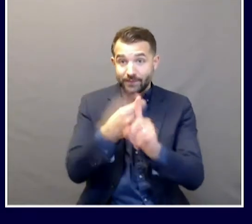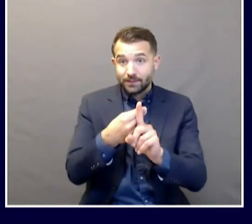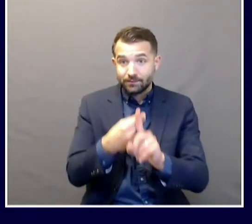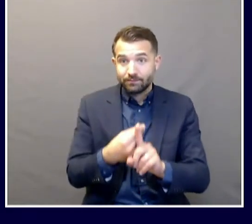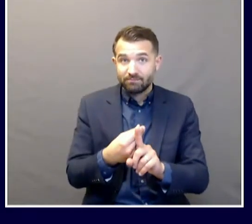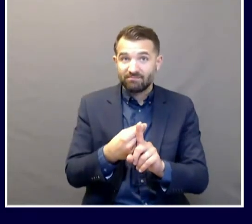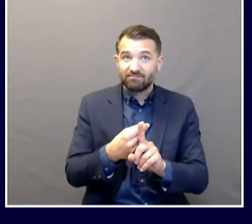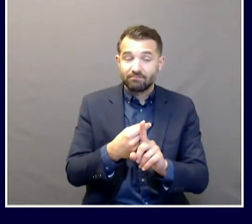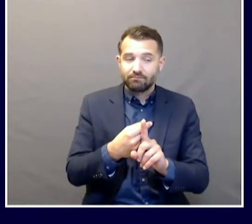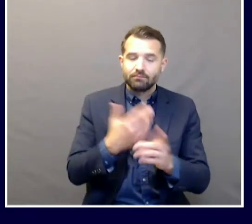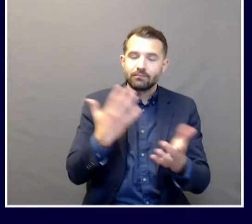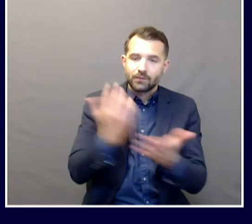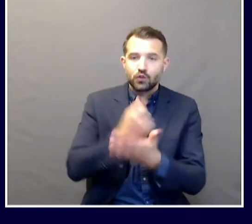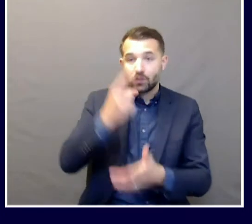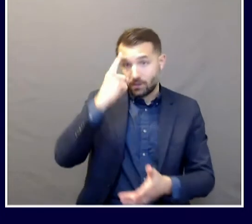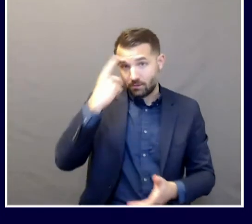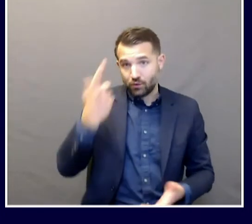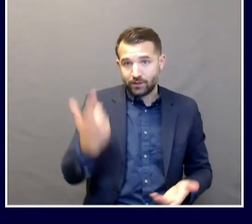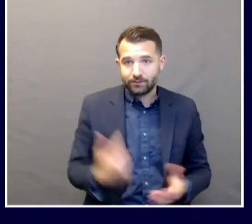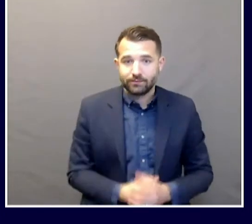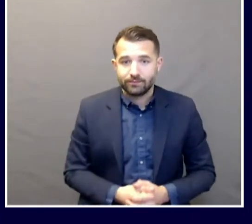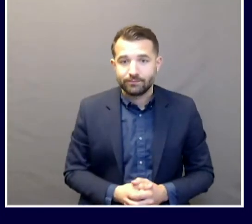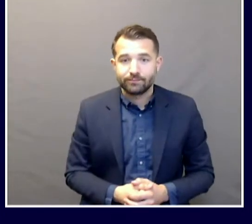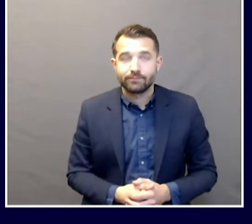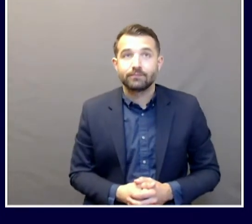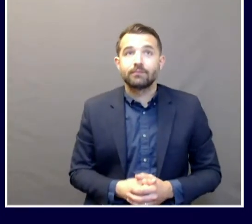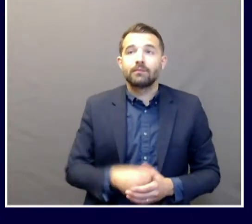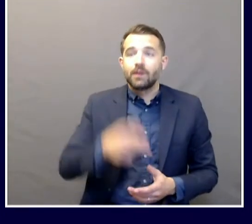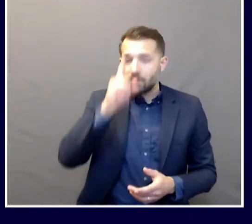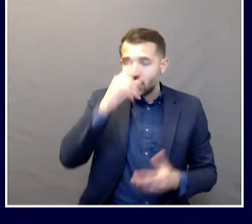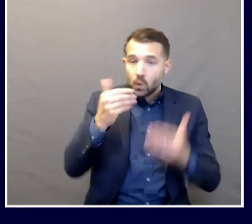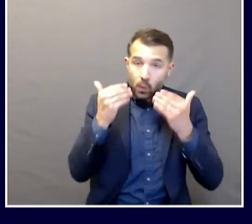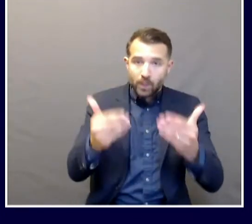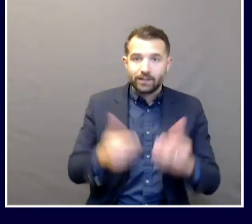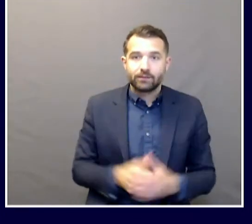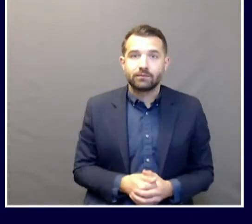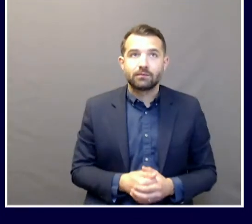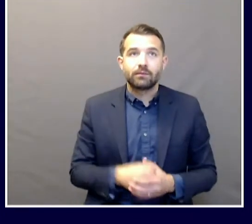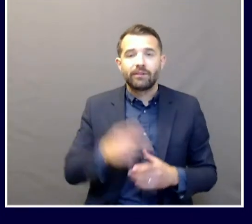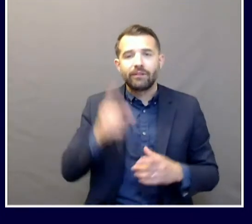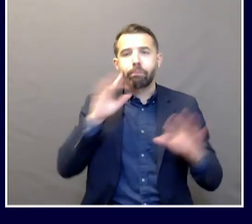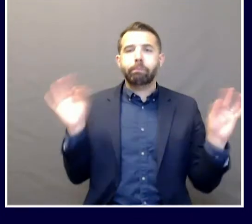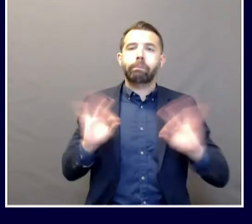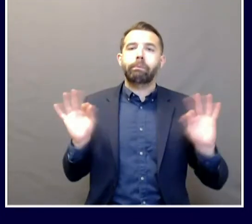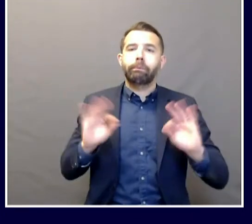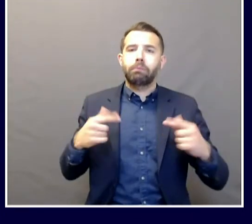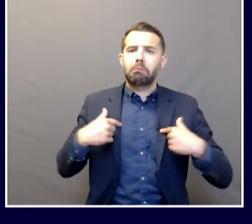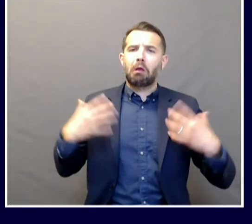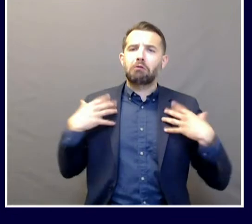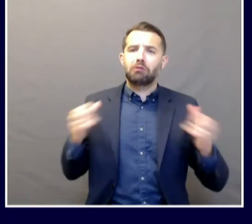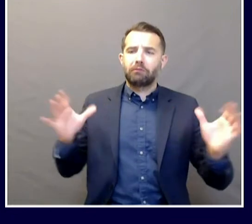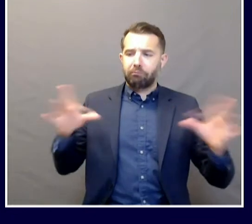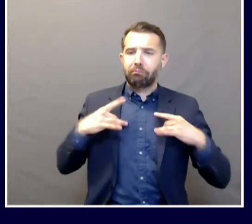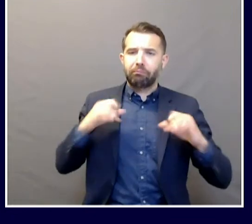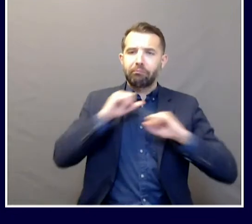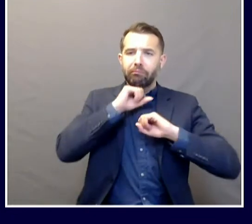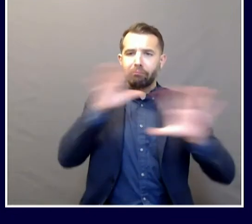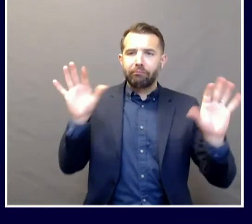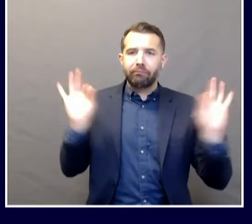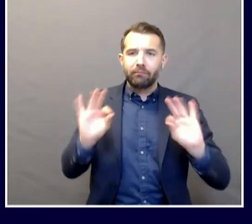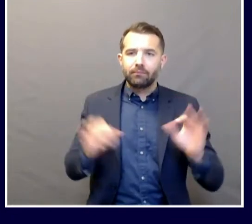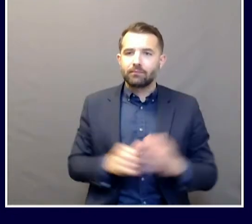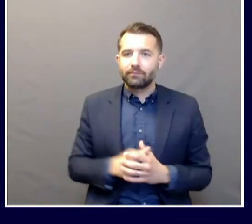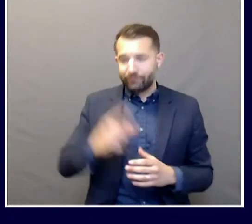think that you're healthy, that you would not be affected by COVID, I'd urge you to think about those around you. You may